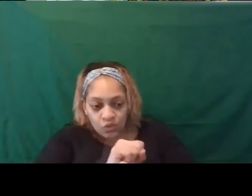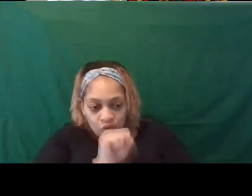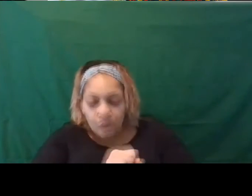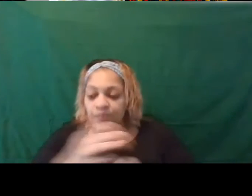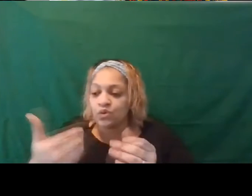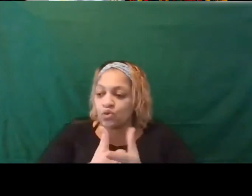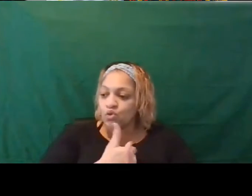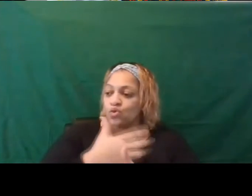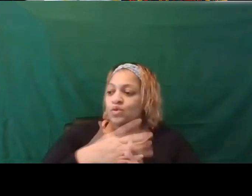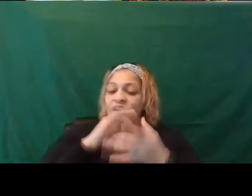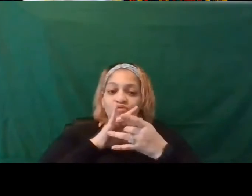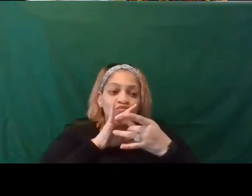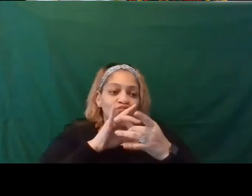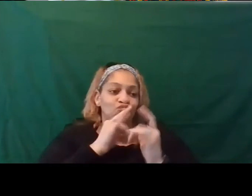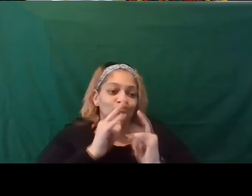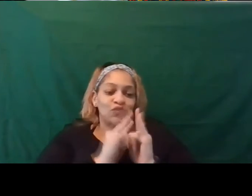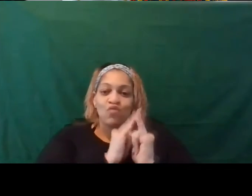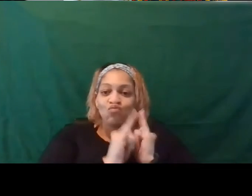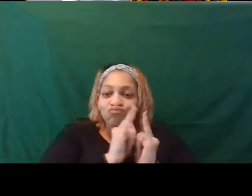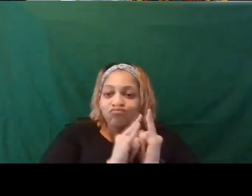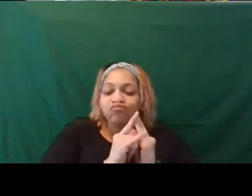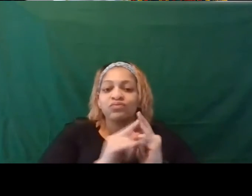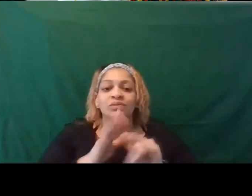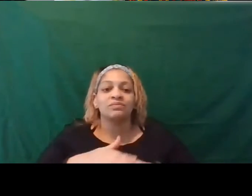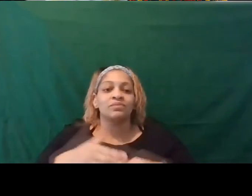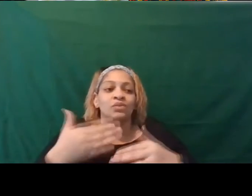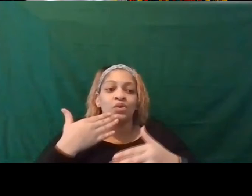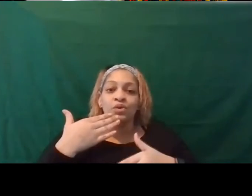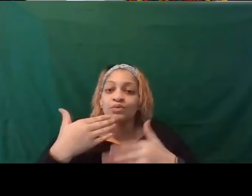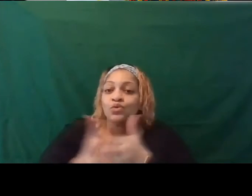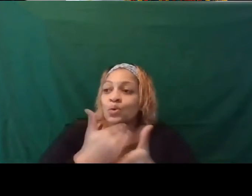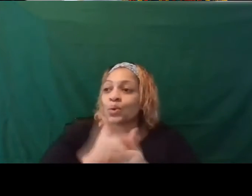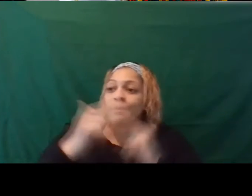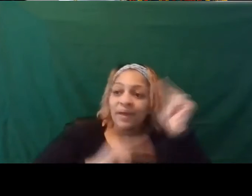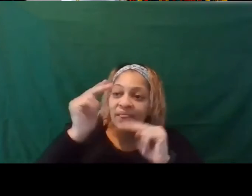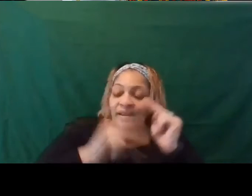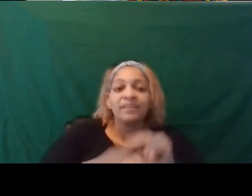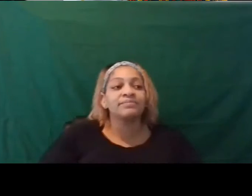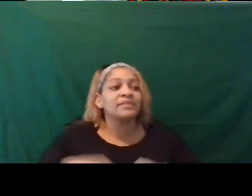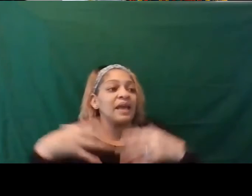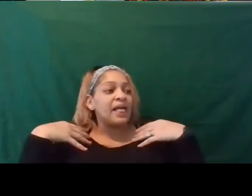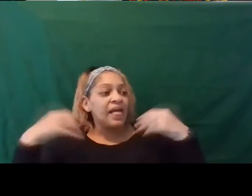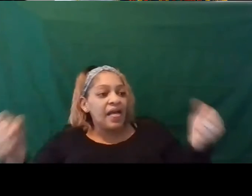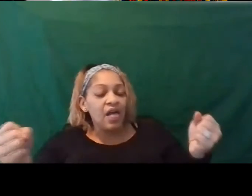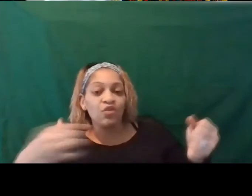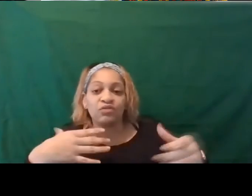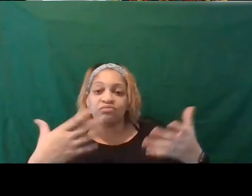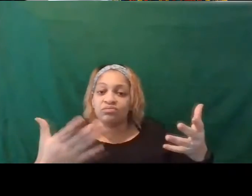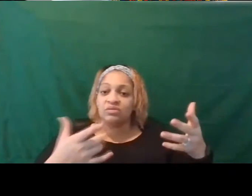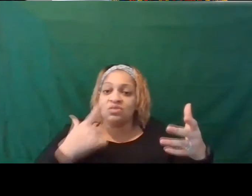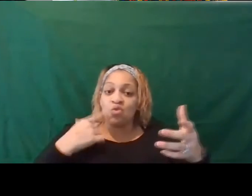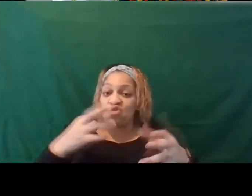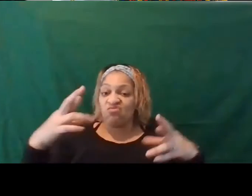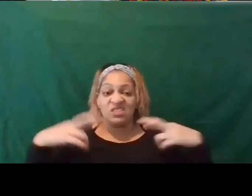building, new whatever, health and well-being, retire, is it producing harmony? And then